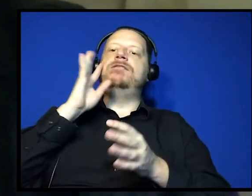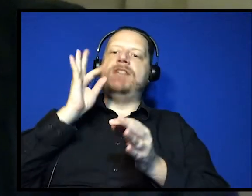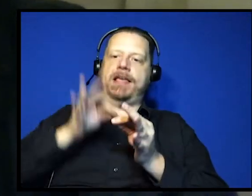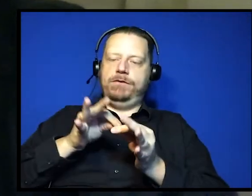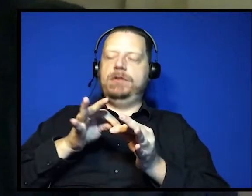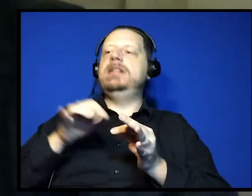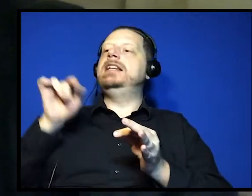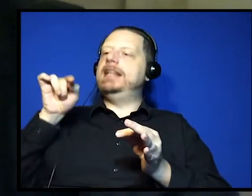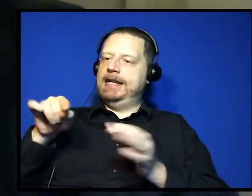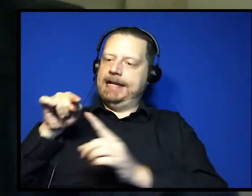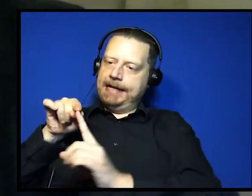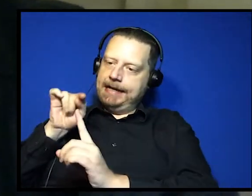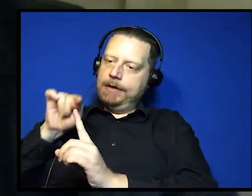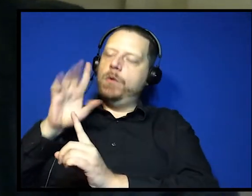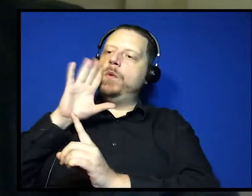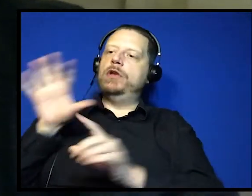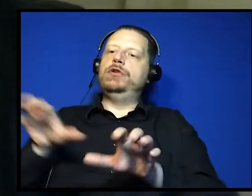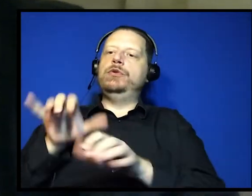do this.